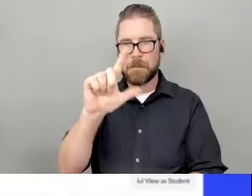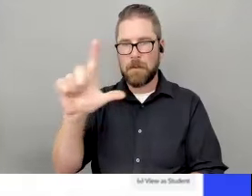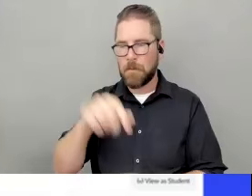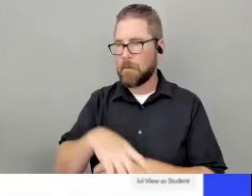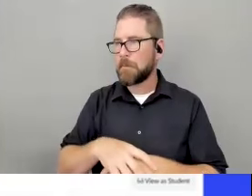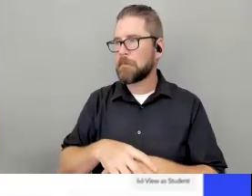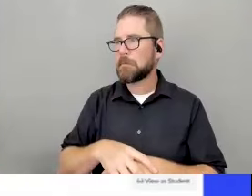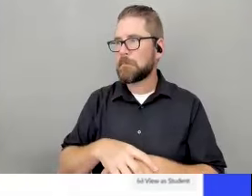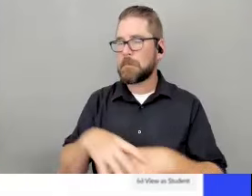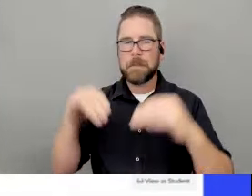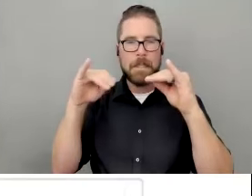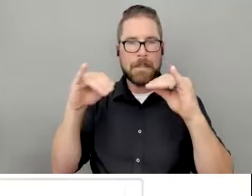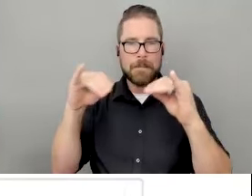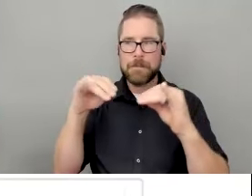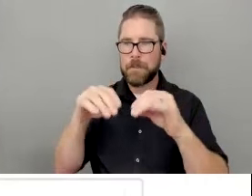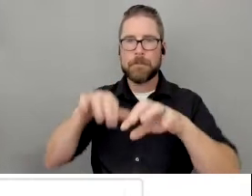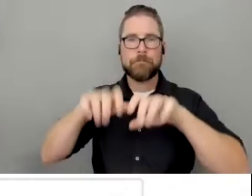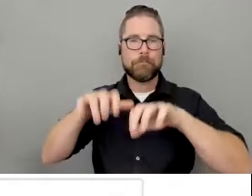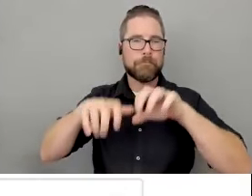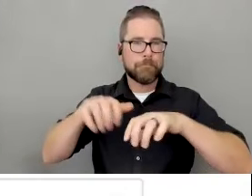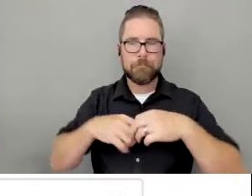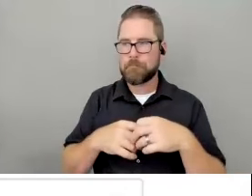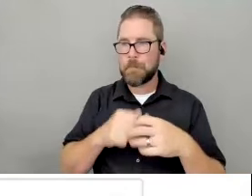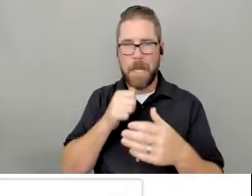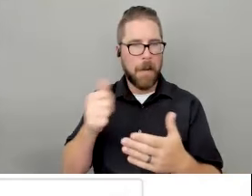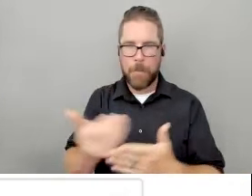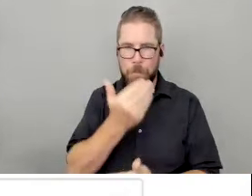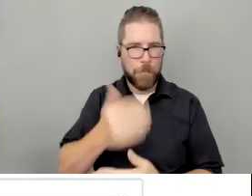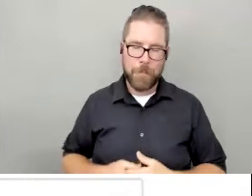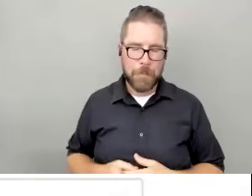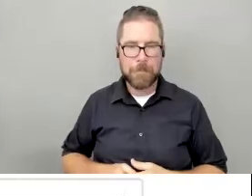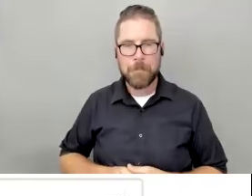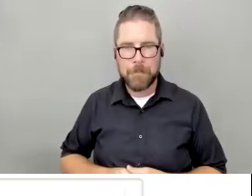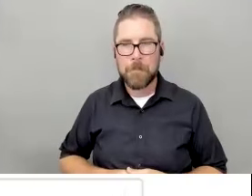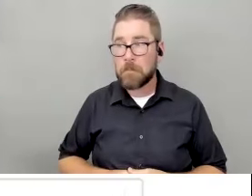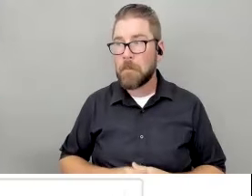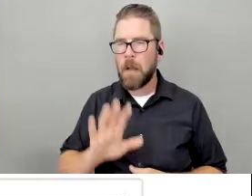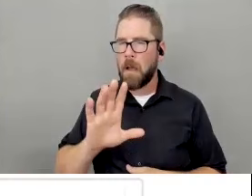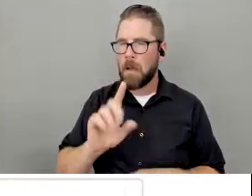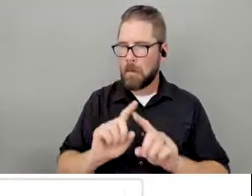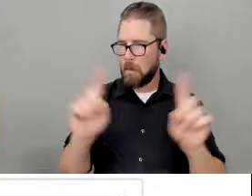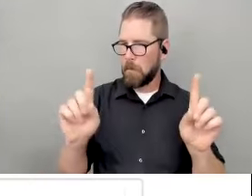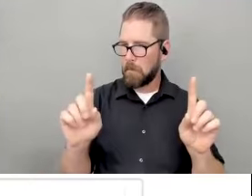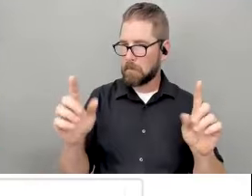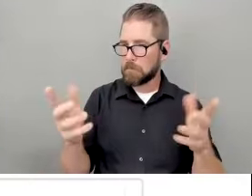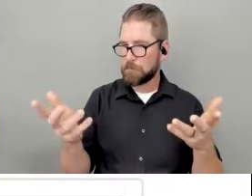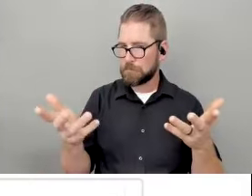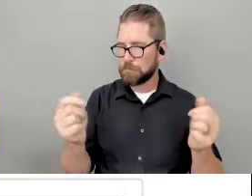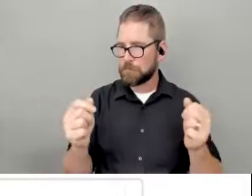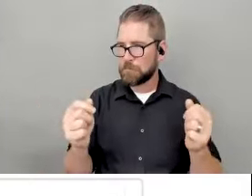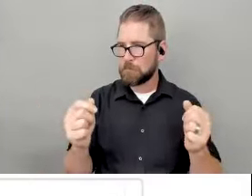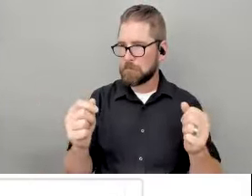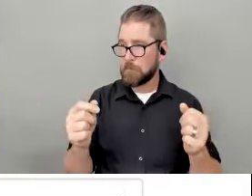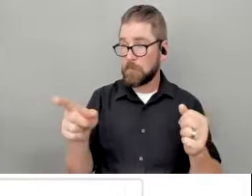nothing new. Nothing new so far for anybody in Canvas. Here's where it's different. Instead of an